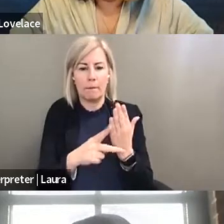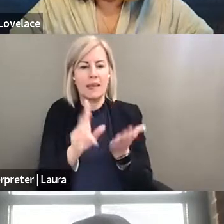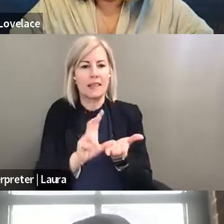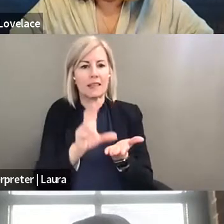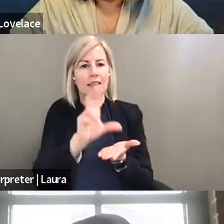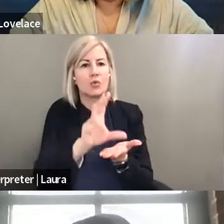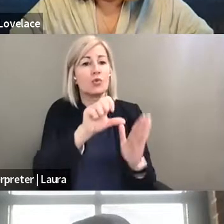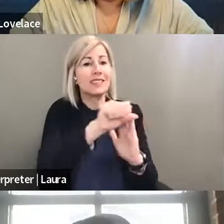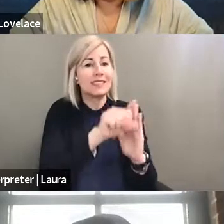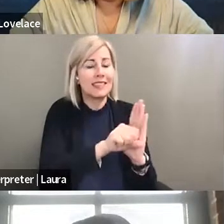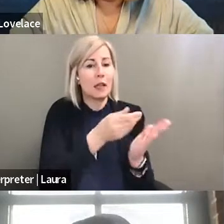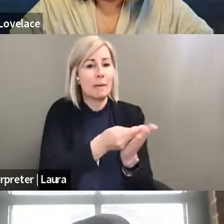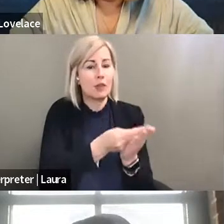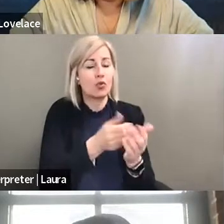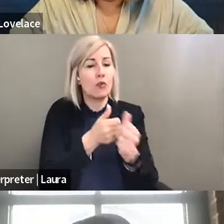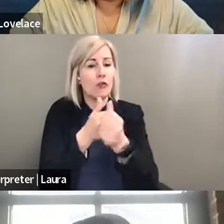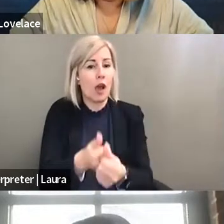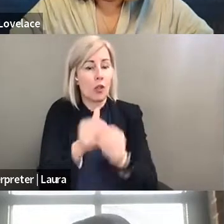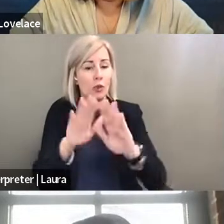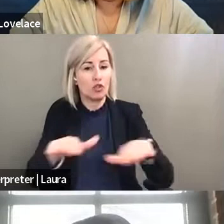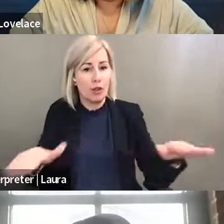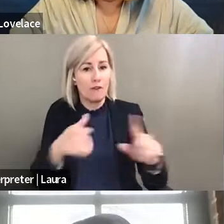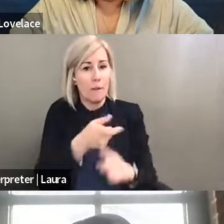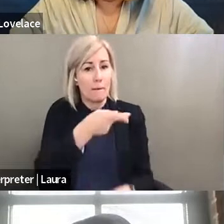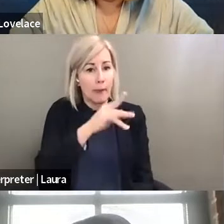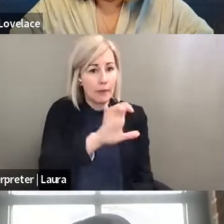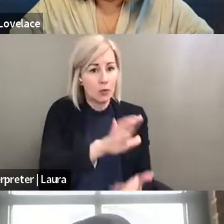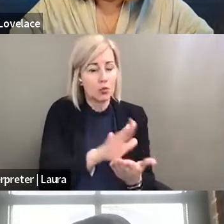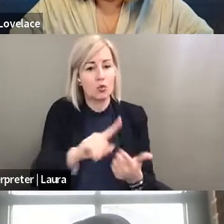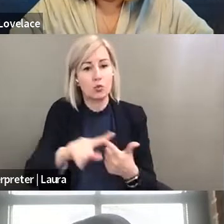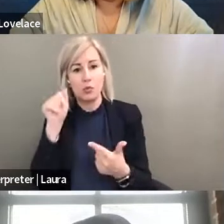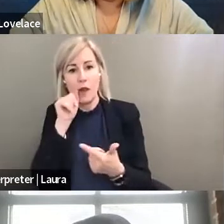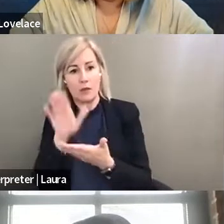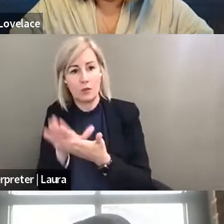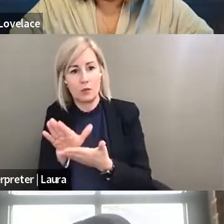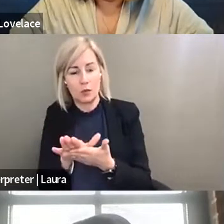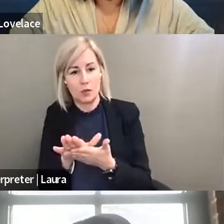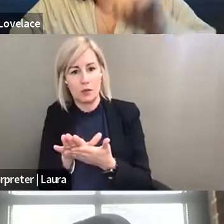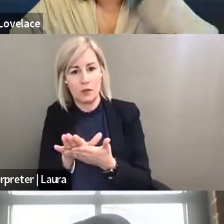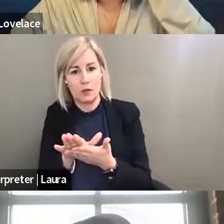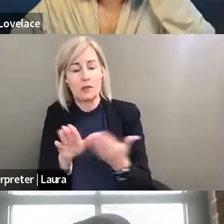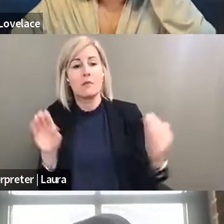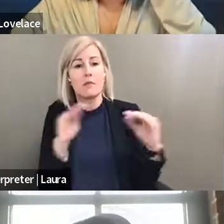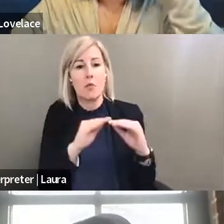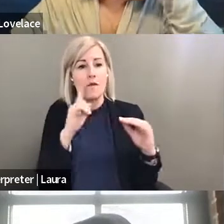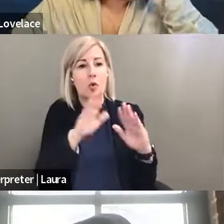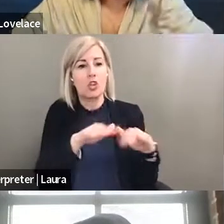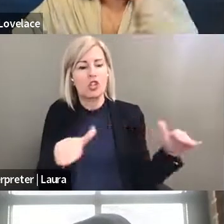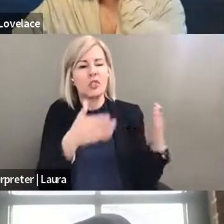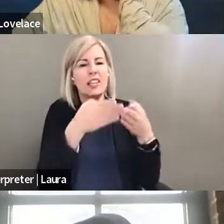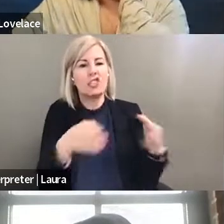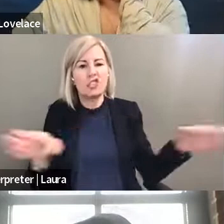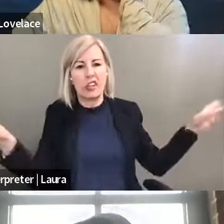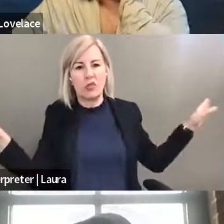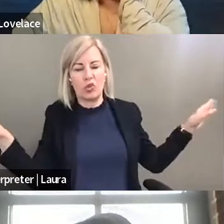state dollars to follow a child from public school to a private school. And so it's more for children as a whole, maybe